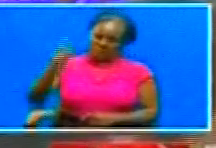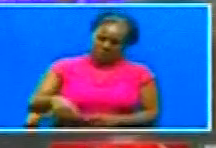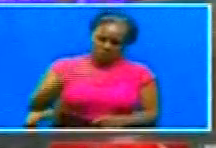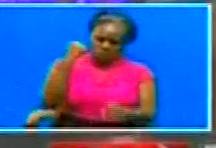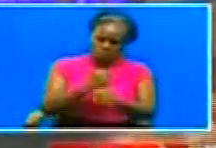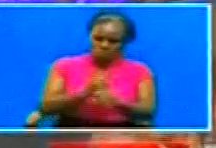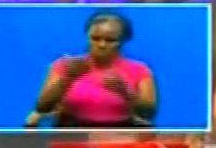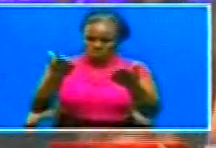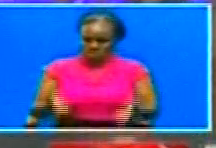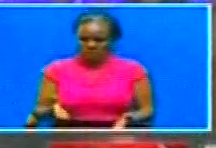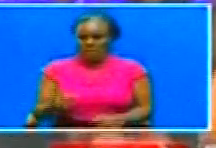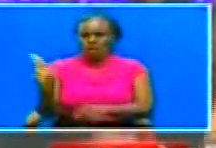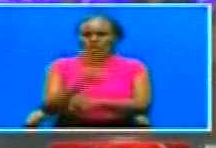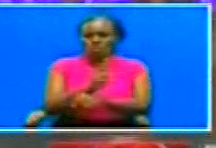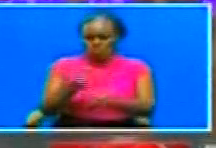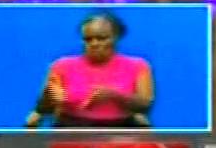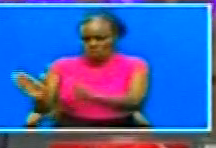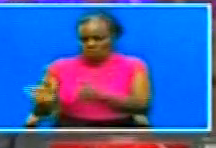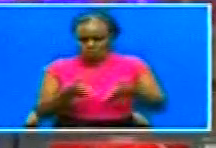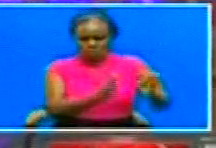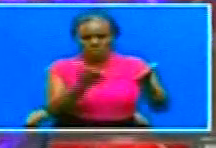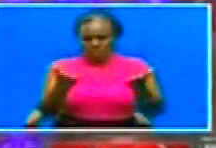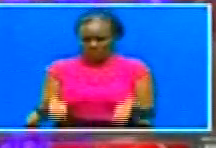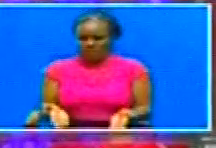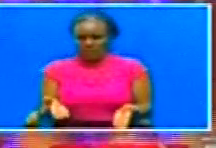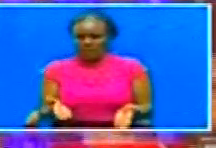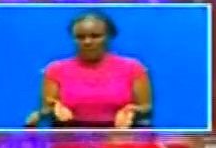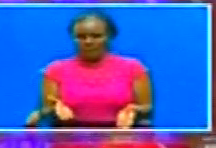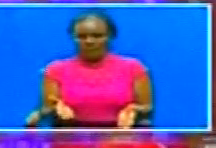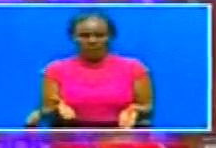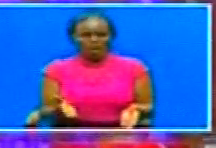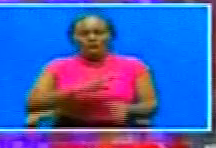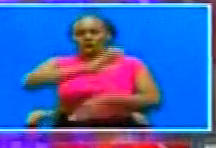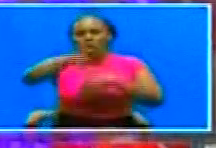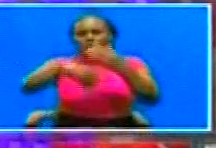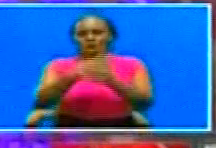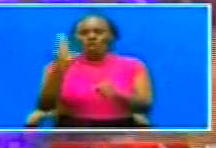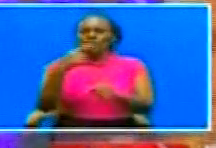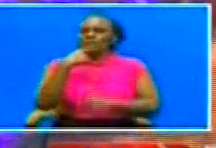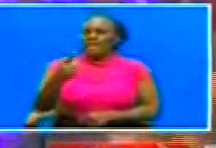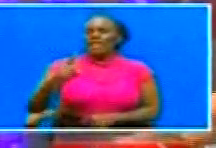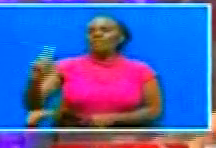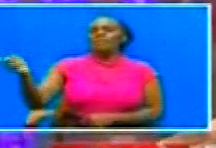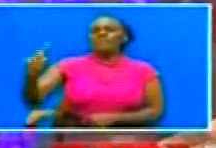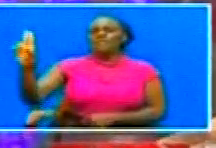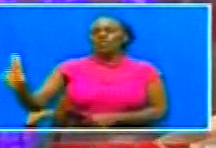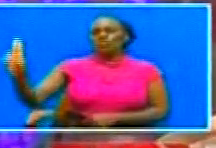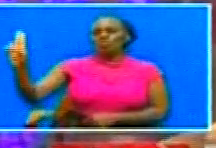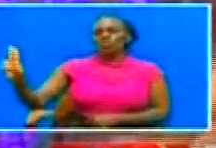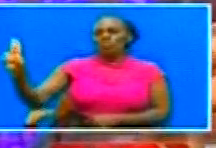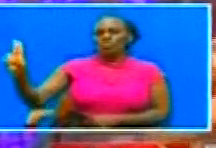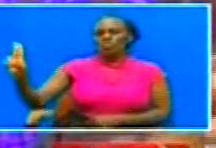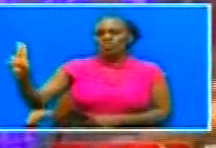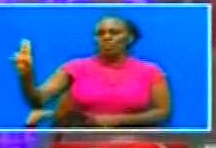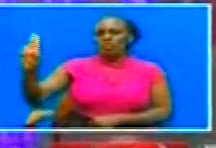do now, and I want to use this occasion and the occasion that you have, let us all use them to tell President Kenyatta,